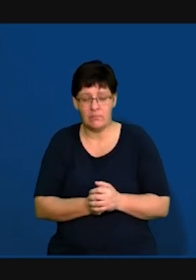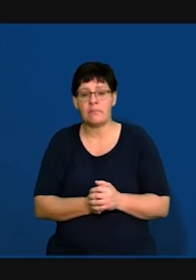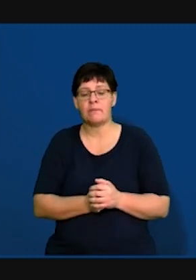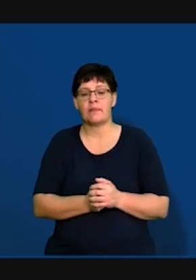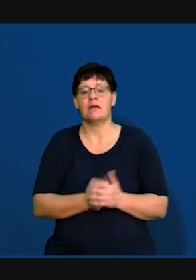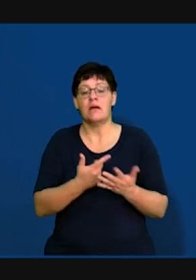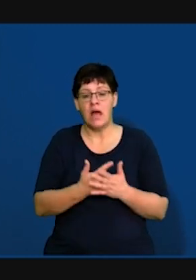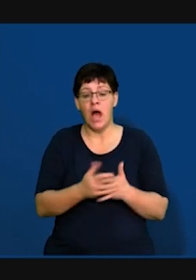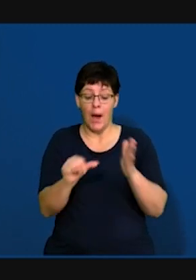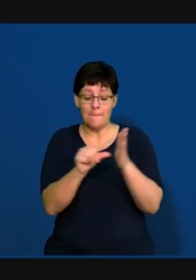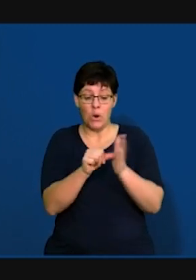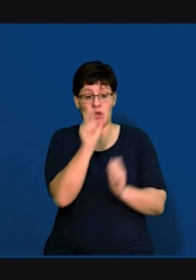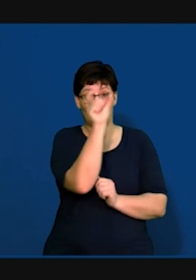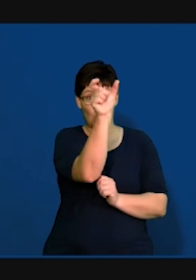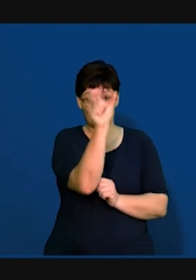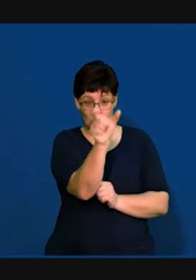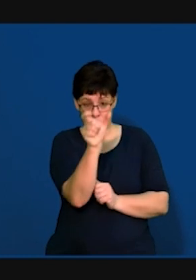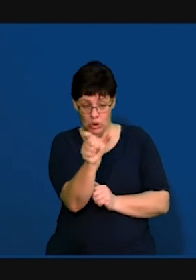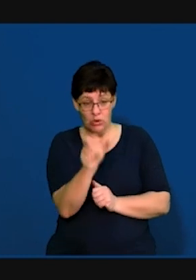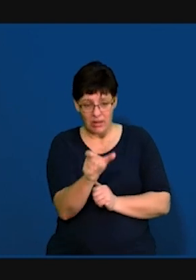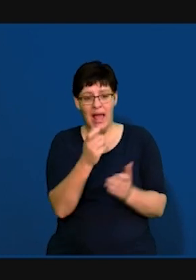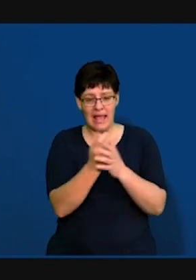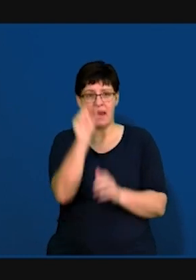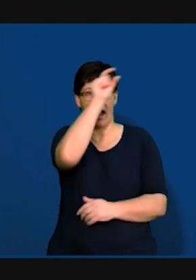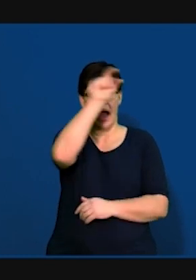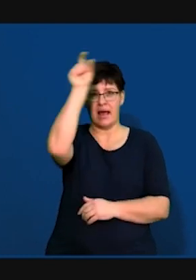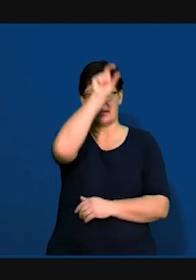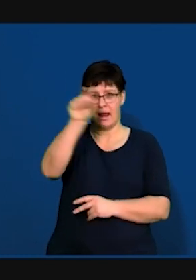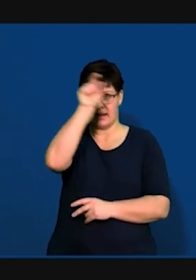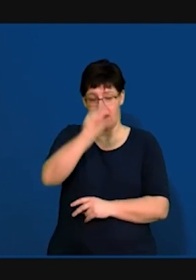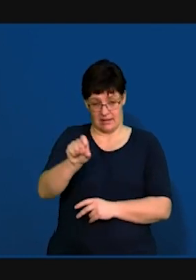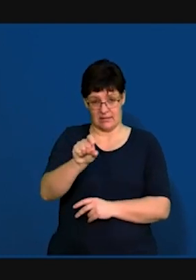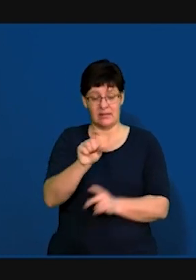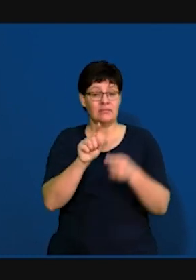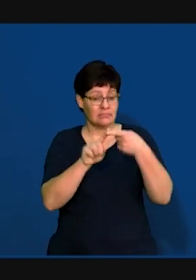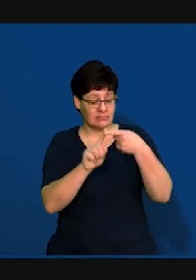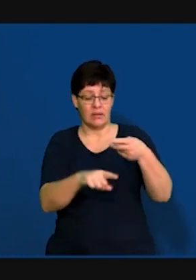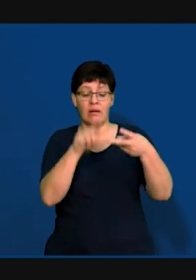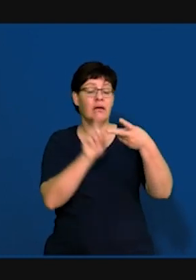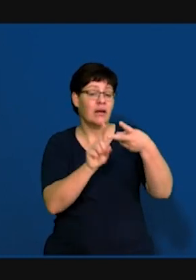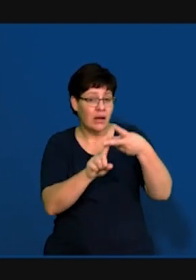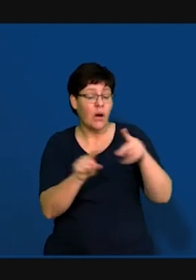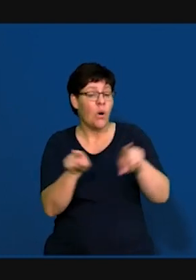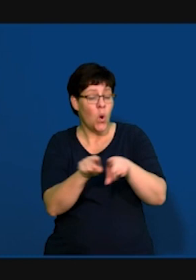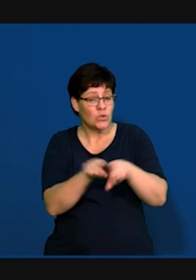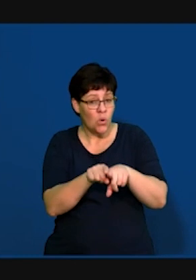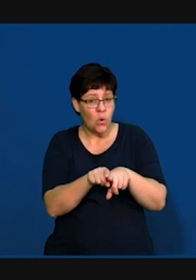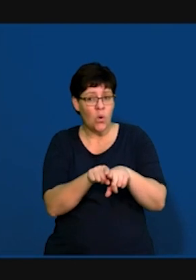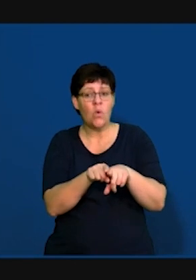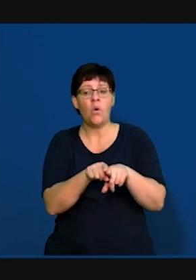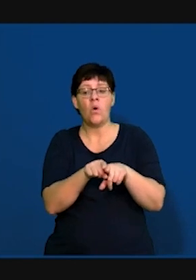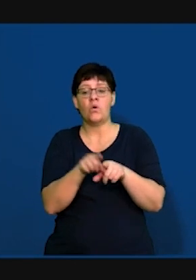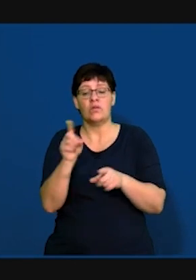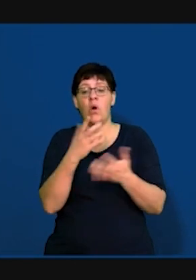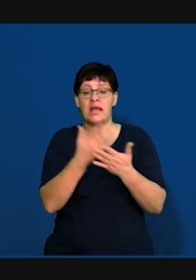keywords that are in definitions, you may highlight them, but what is also important is that with definitions is either you get 2 out